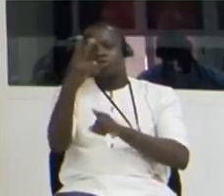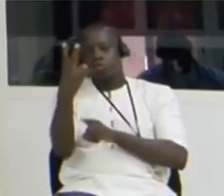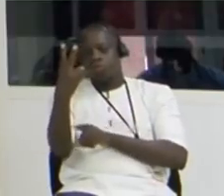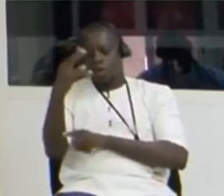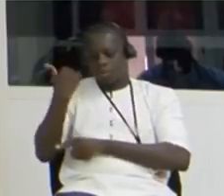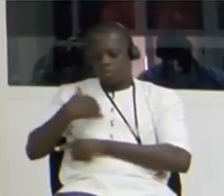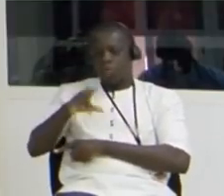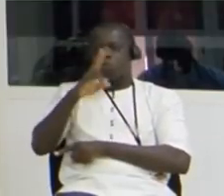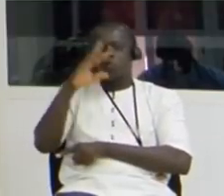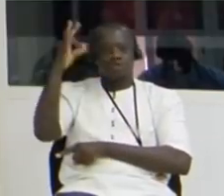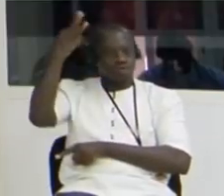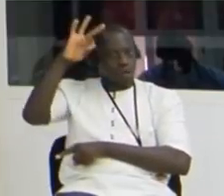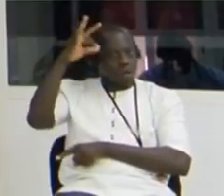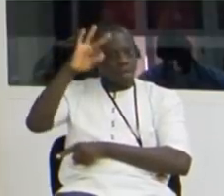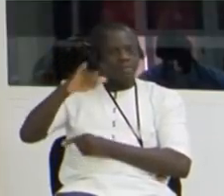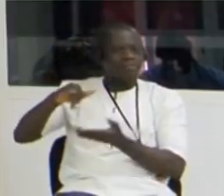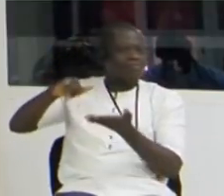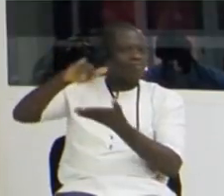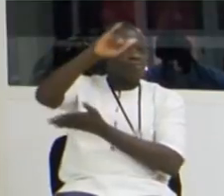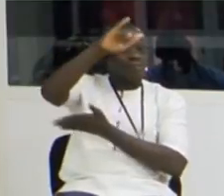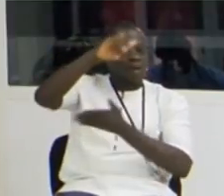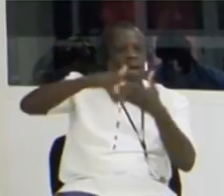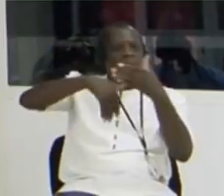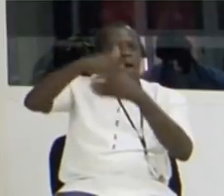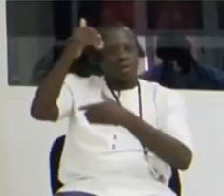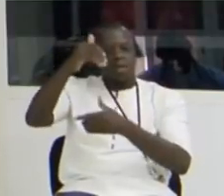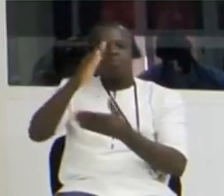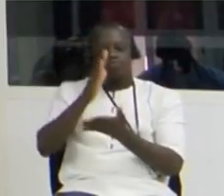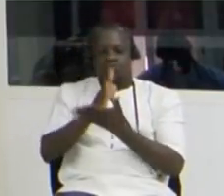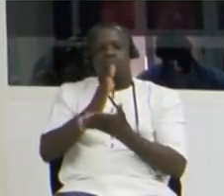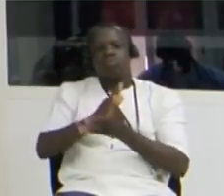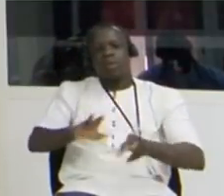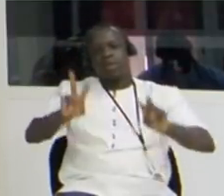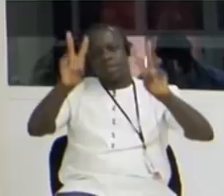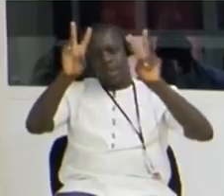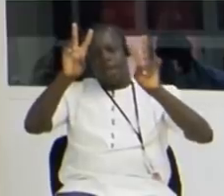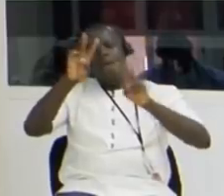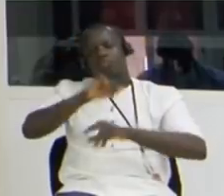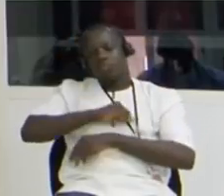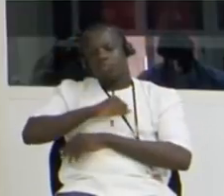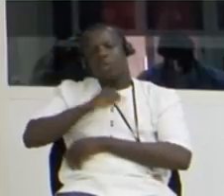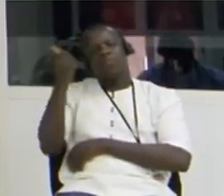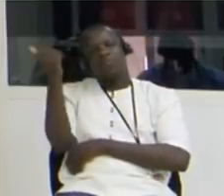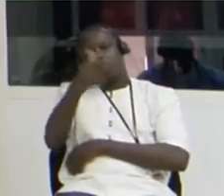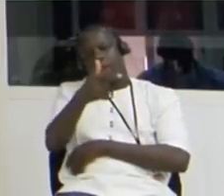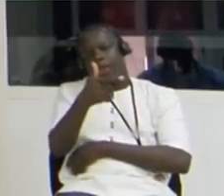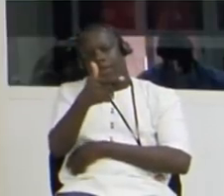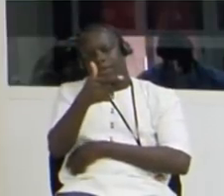that studied outside by him, the president.